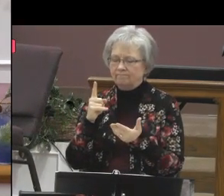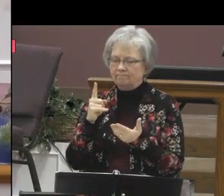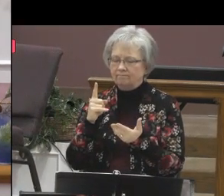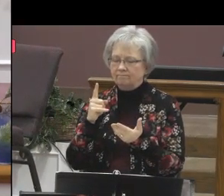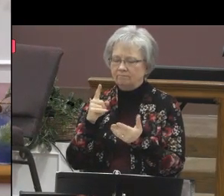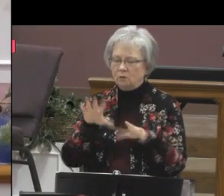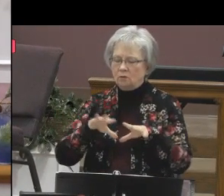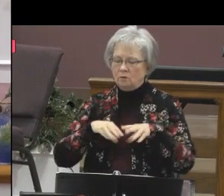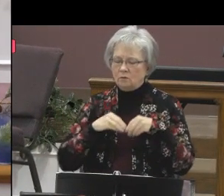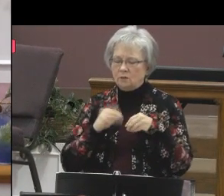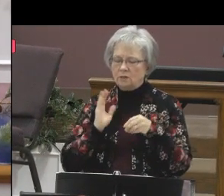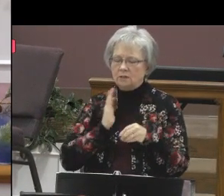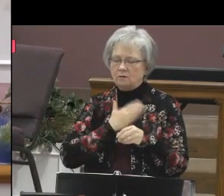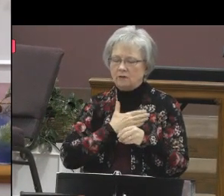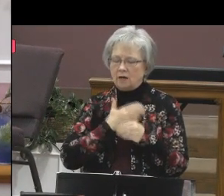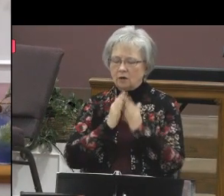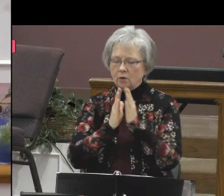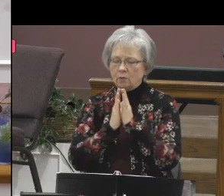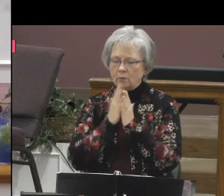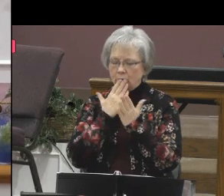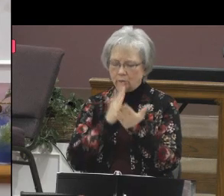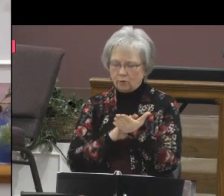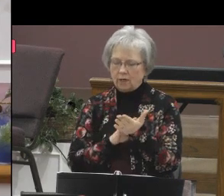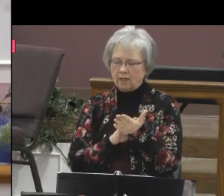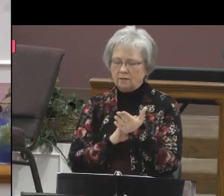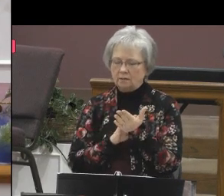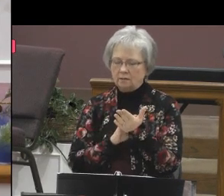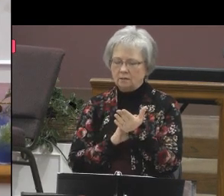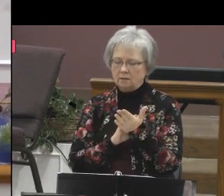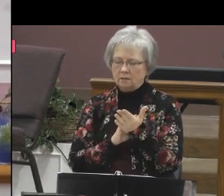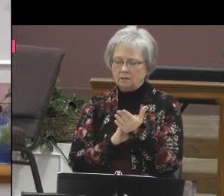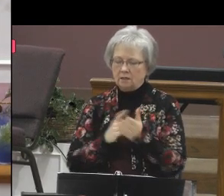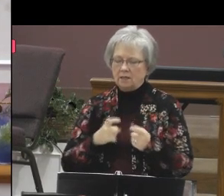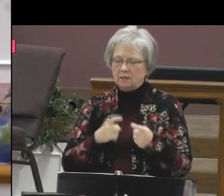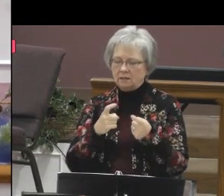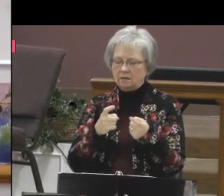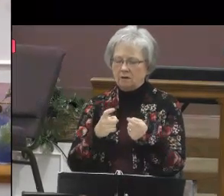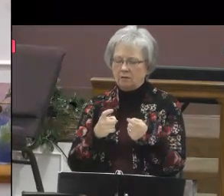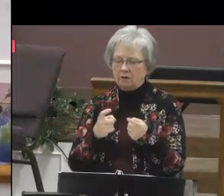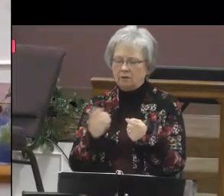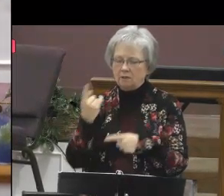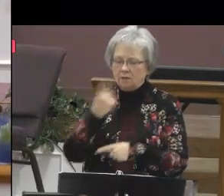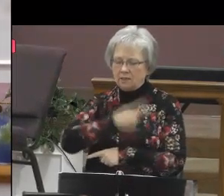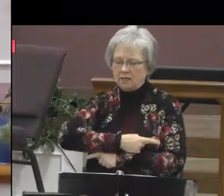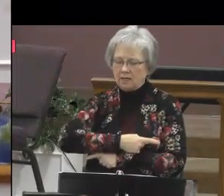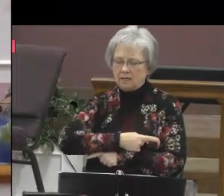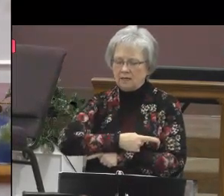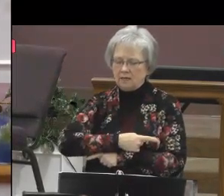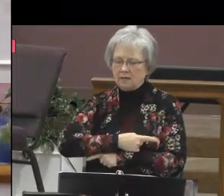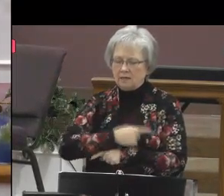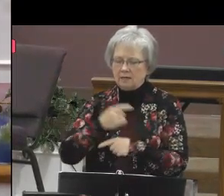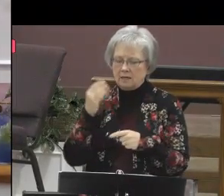Receive our praise as an offering today. And Lord, help us to keep our eyes focused on you.